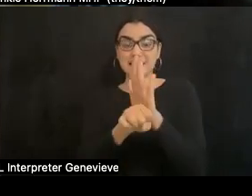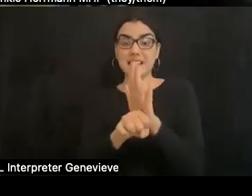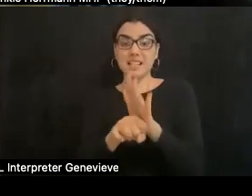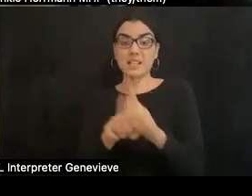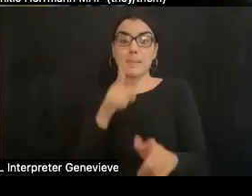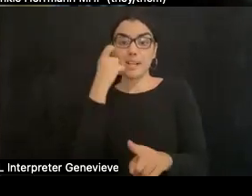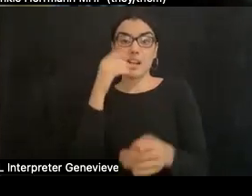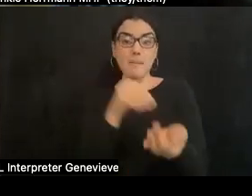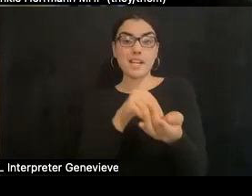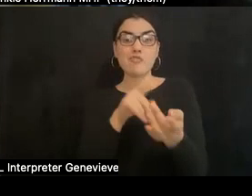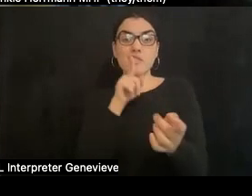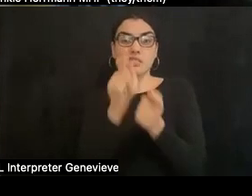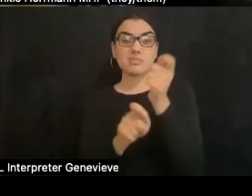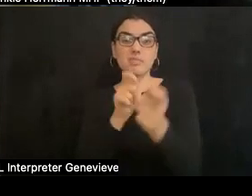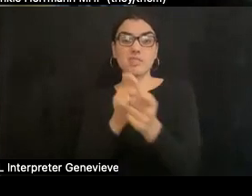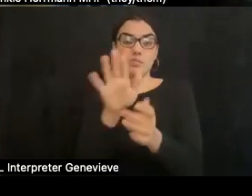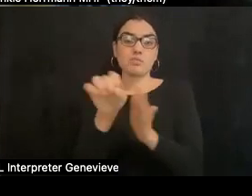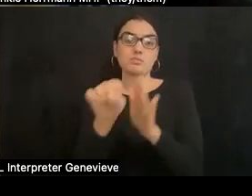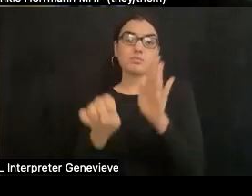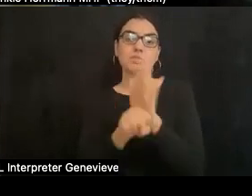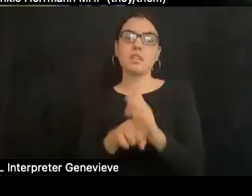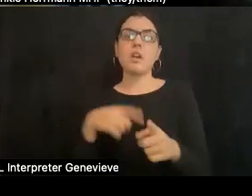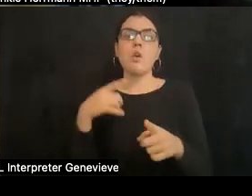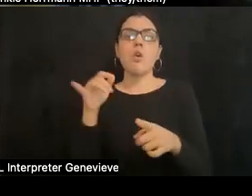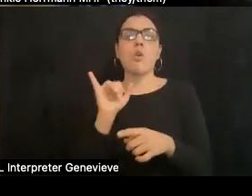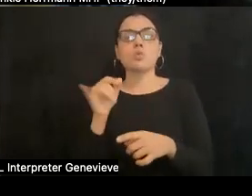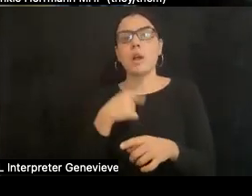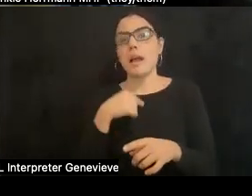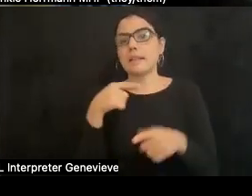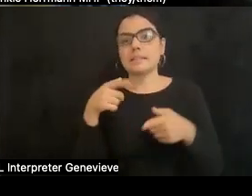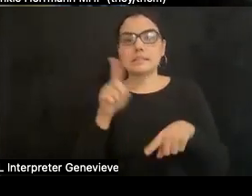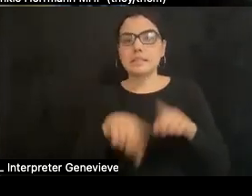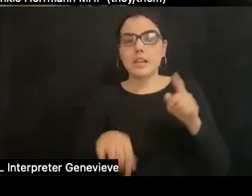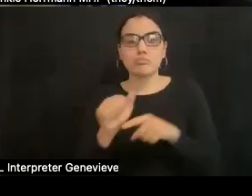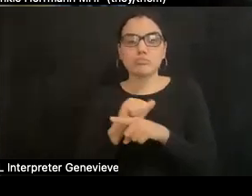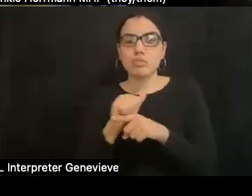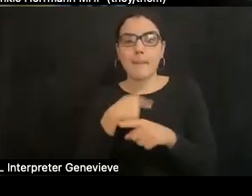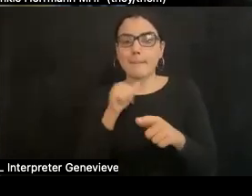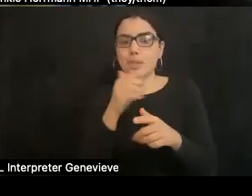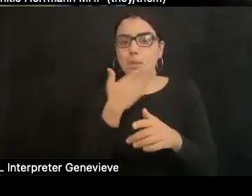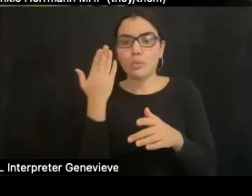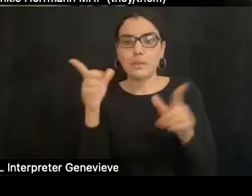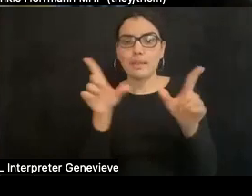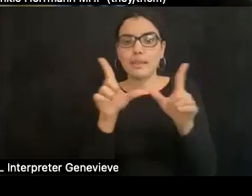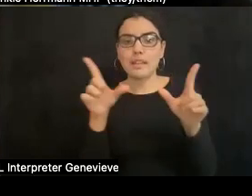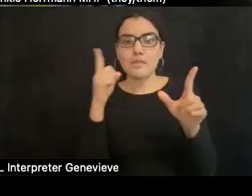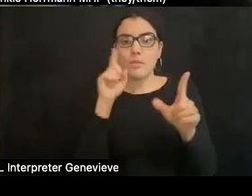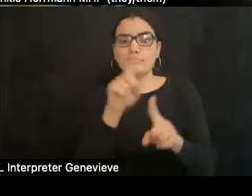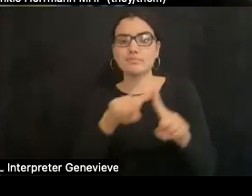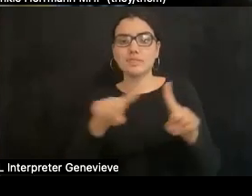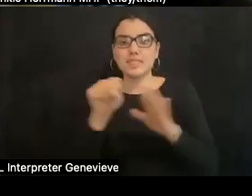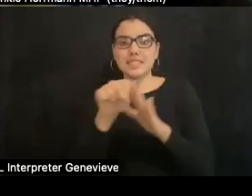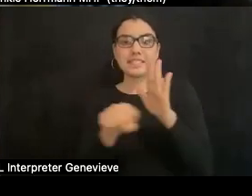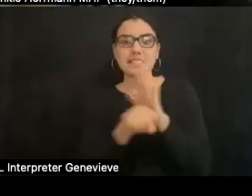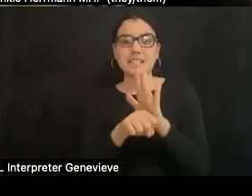specific. And also I'm not licensed to practice in any other state. I would not be able to give you legal advice out from anything outside of New